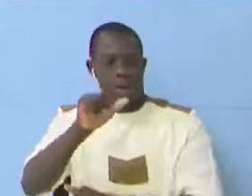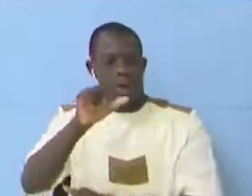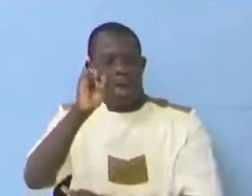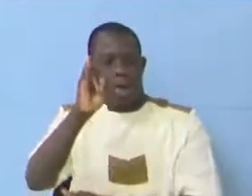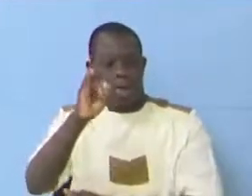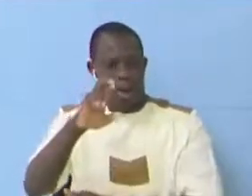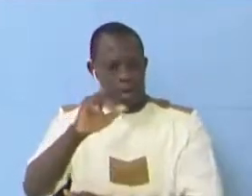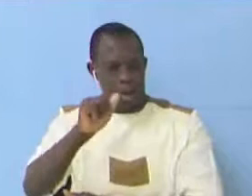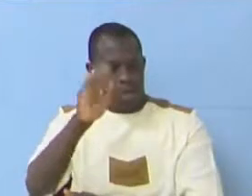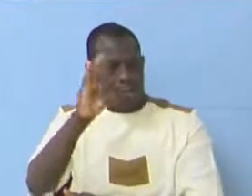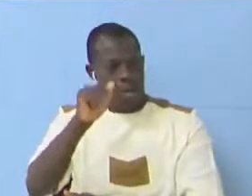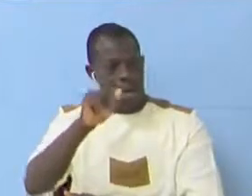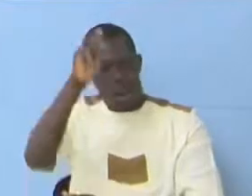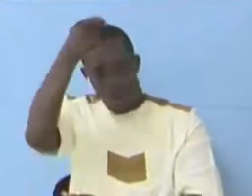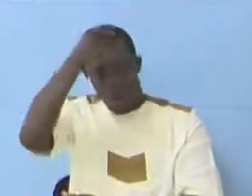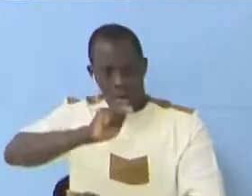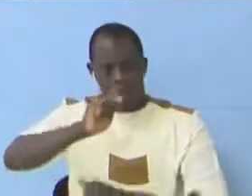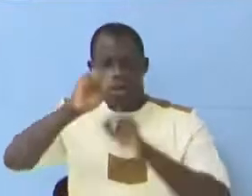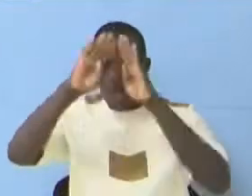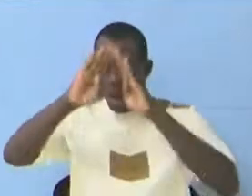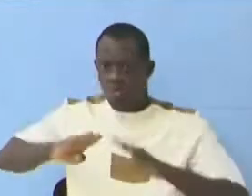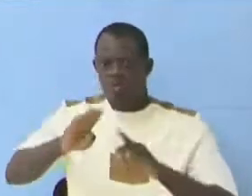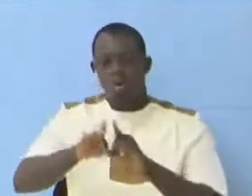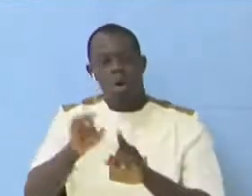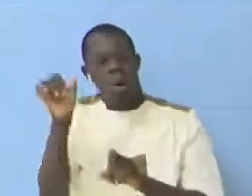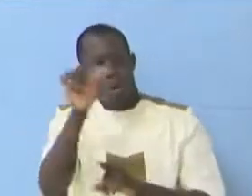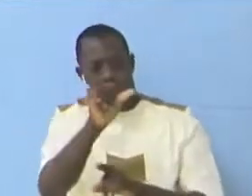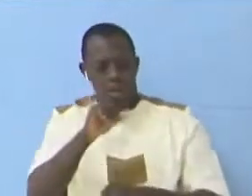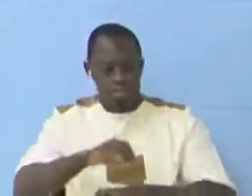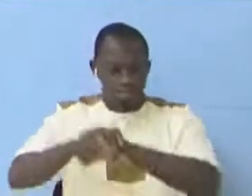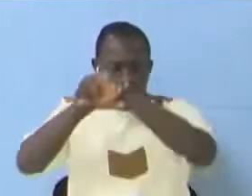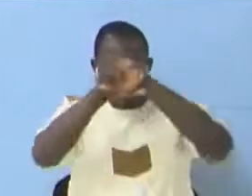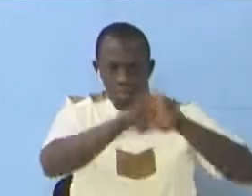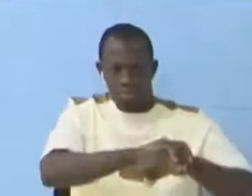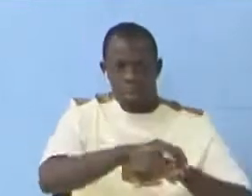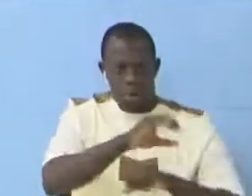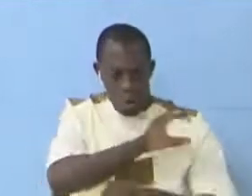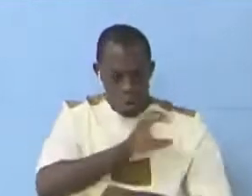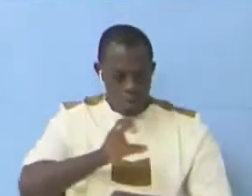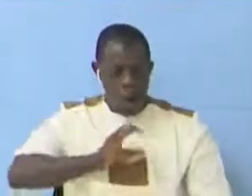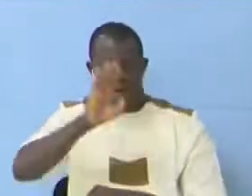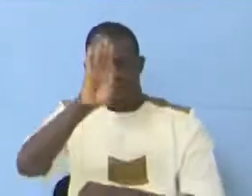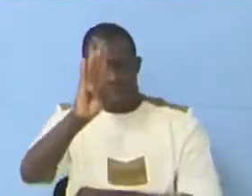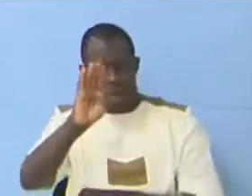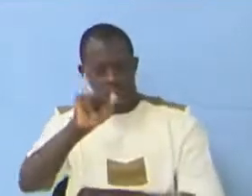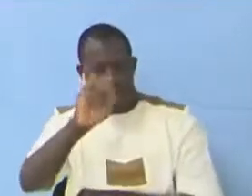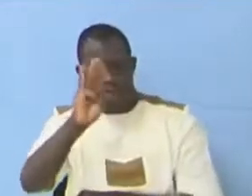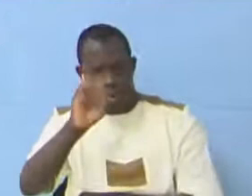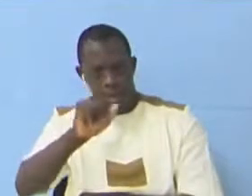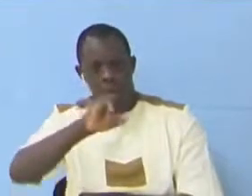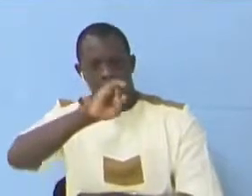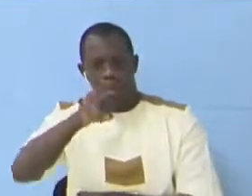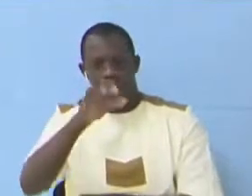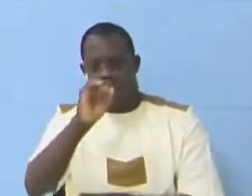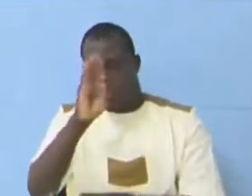others to be taken to Baba Job's residence, and the rest to the PIU.